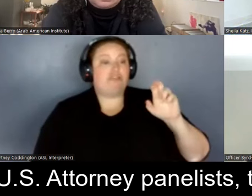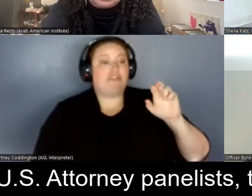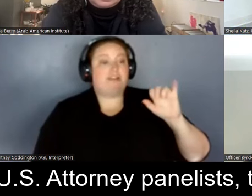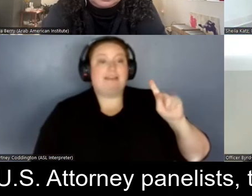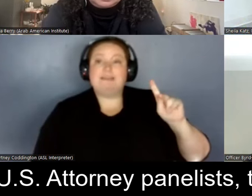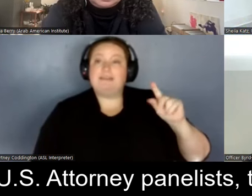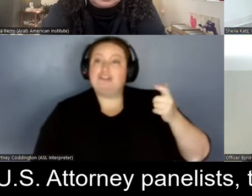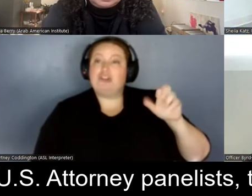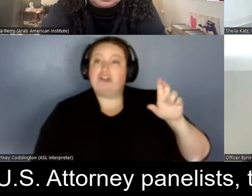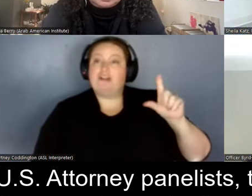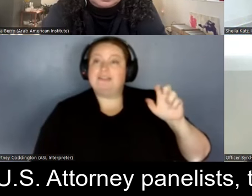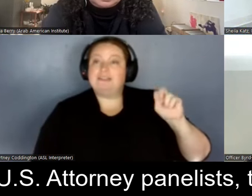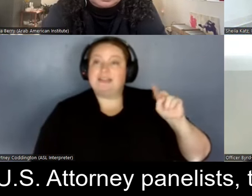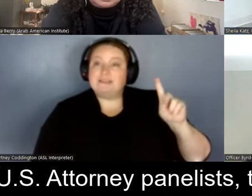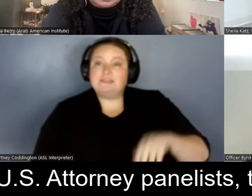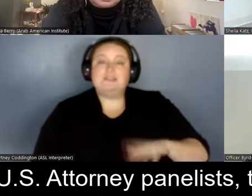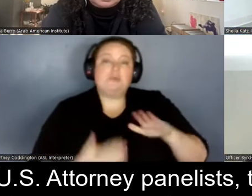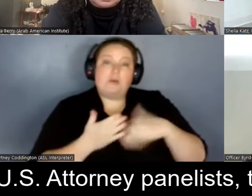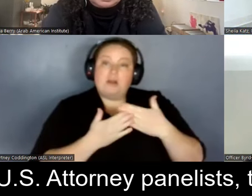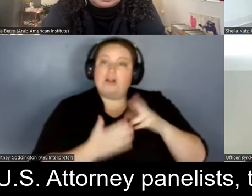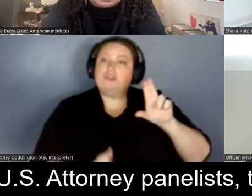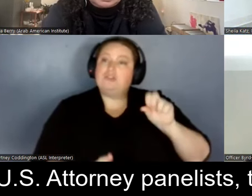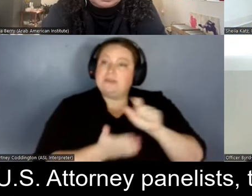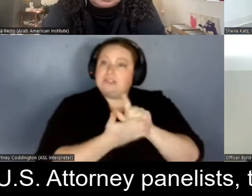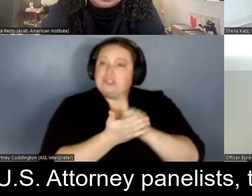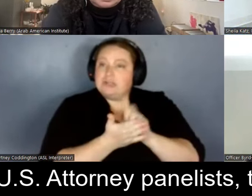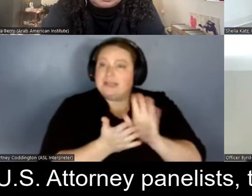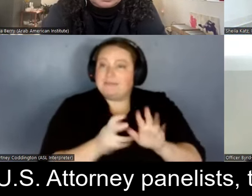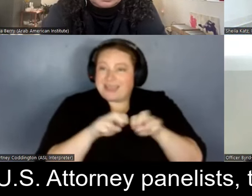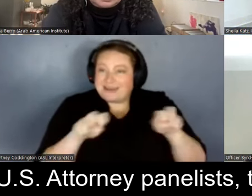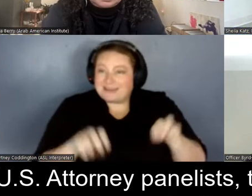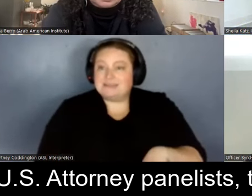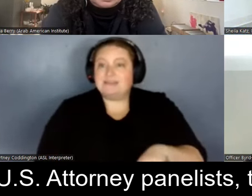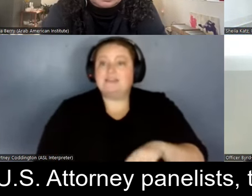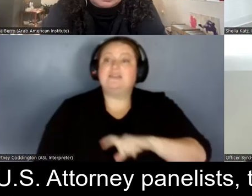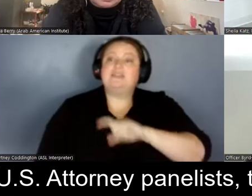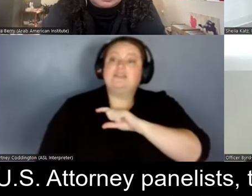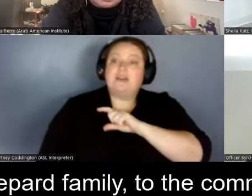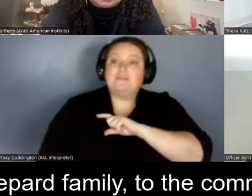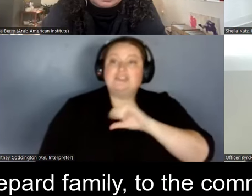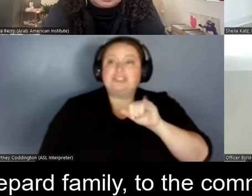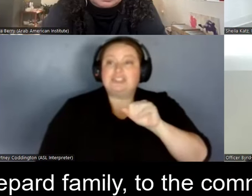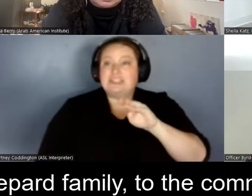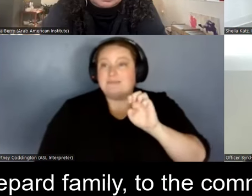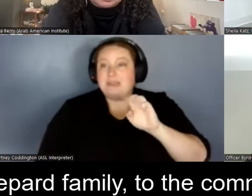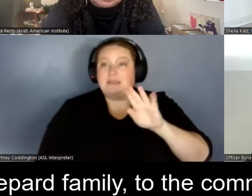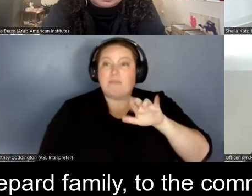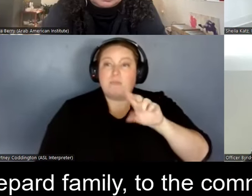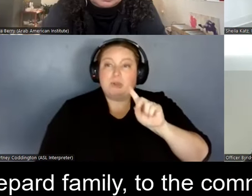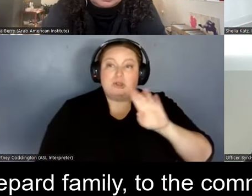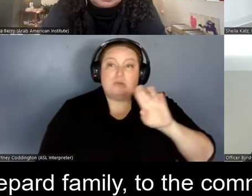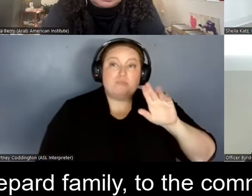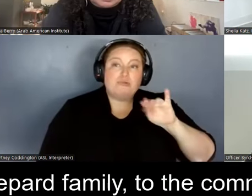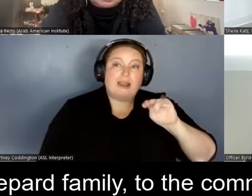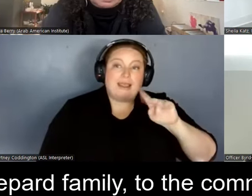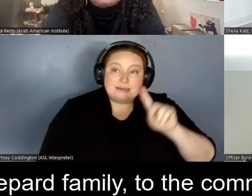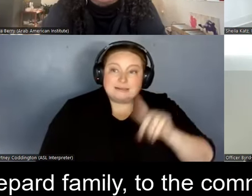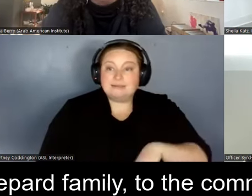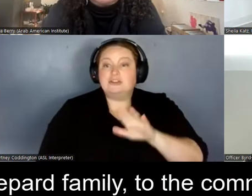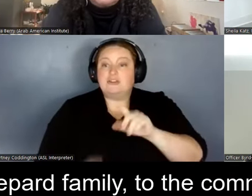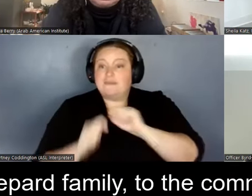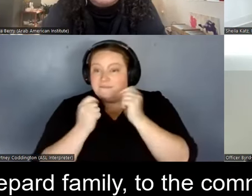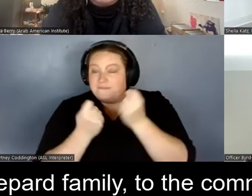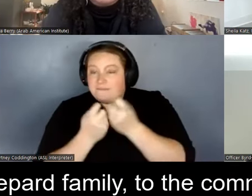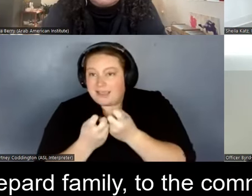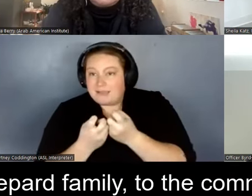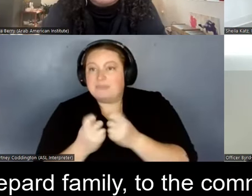our US Attorney panelists, to Officer Jamie Byrd Brandt and your family, to the Shepard family,